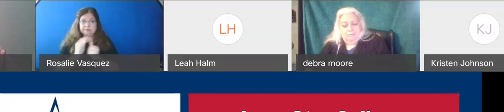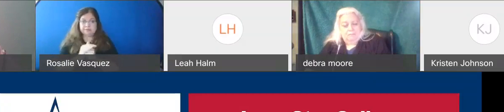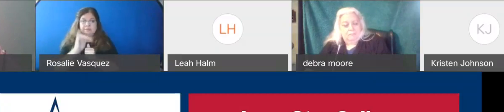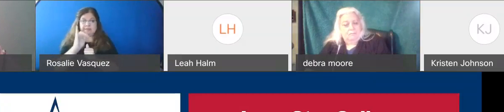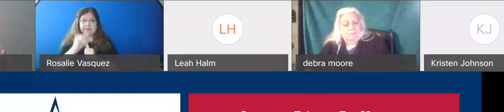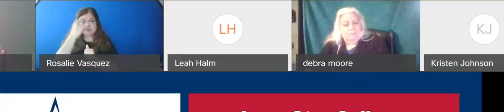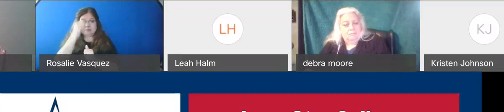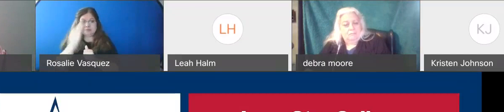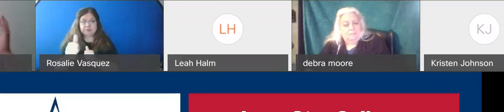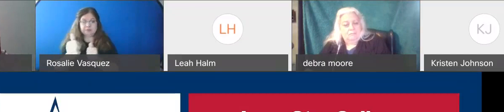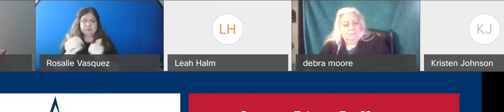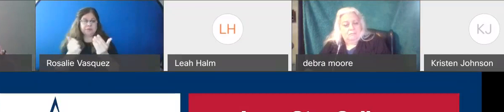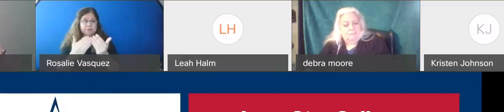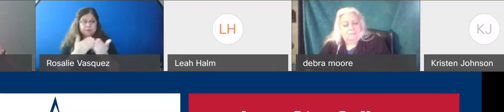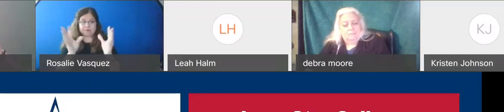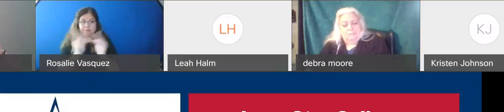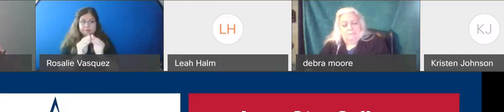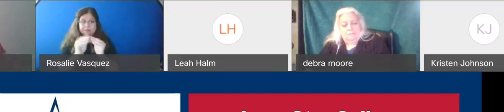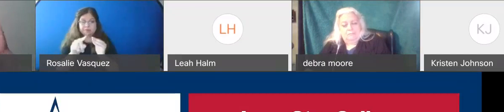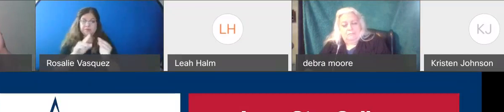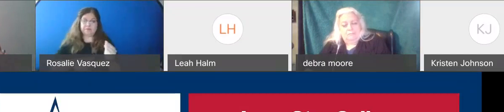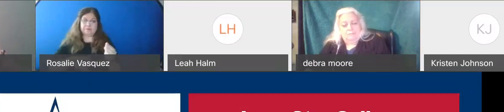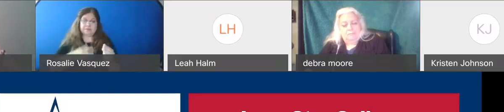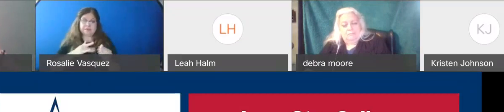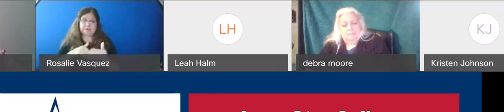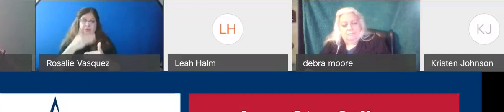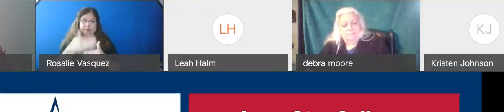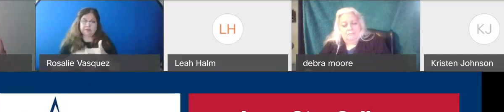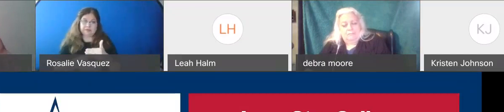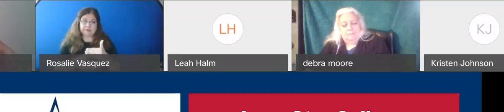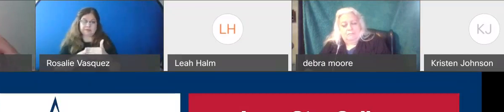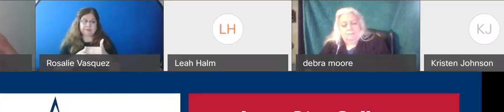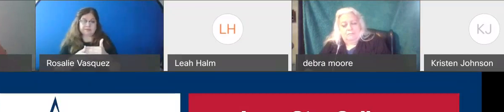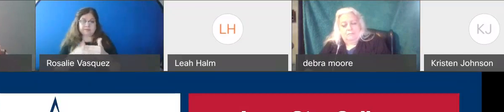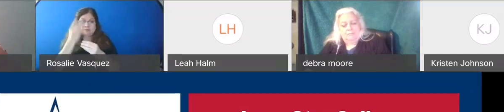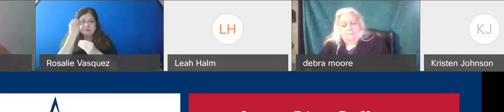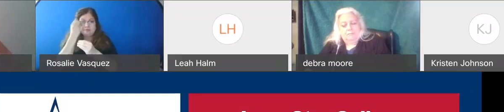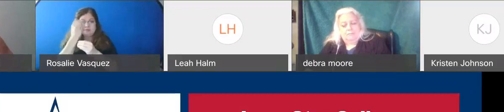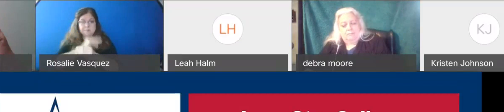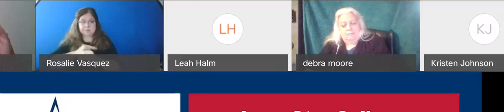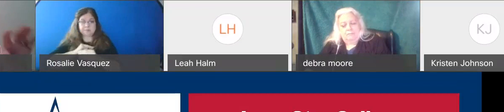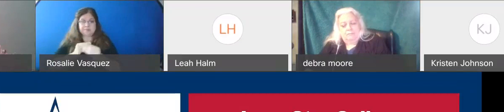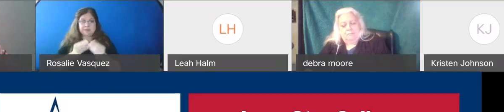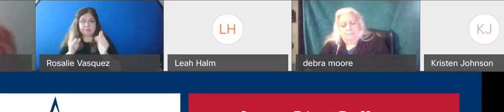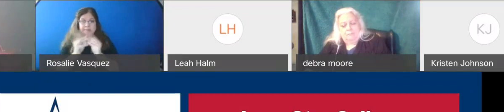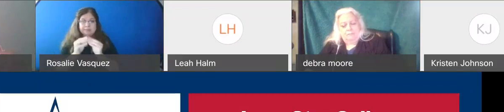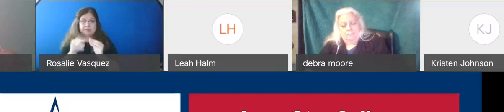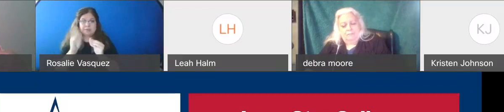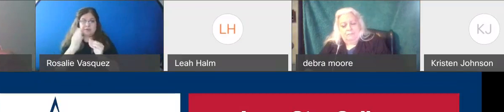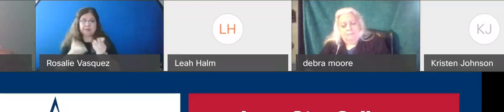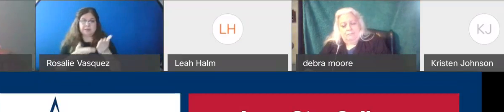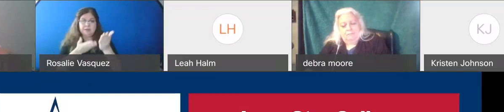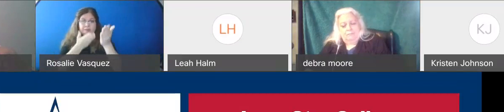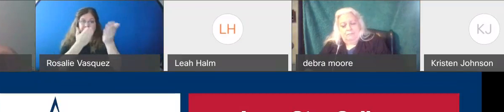you guys. Whatever meeting you feel is your next full membership meeting, that's when you will provide an overview of